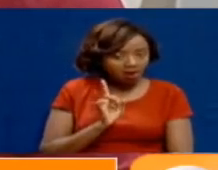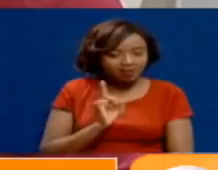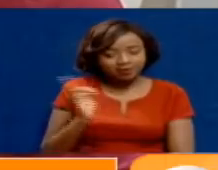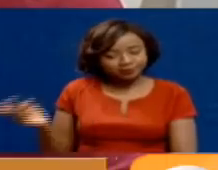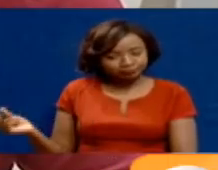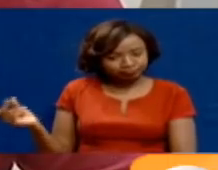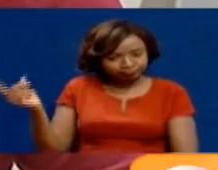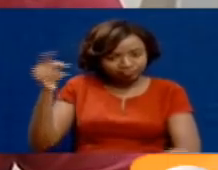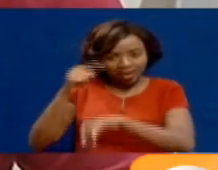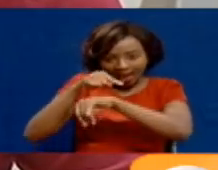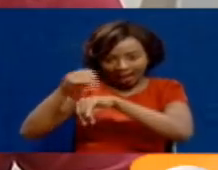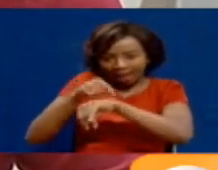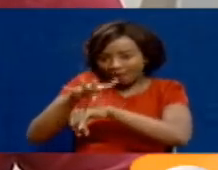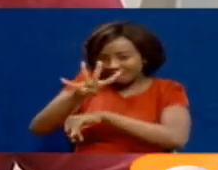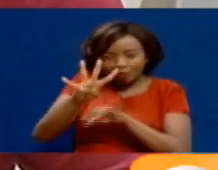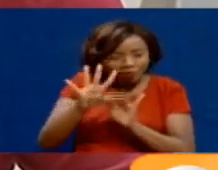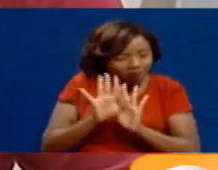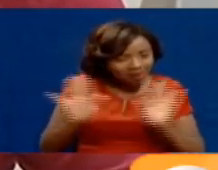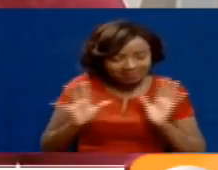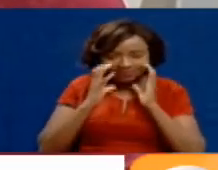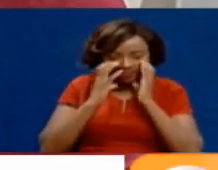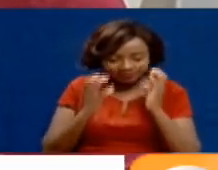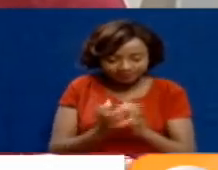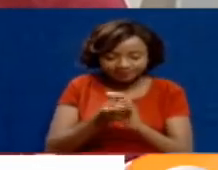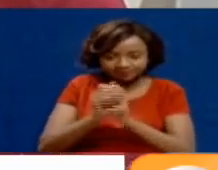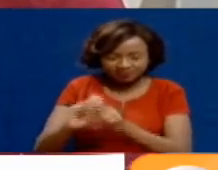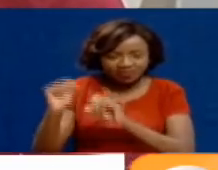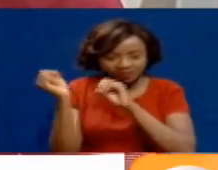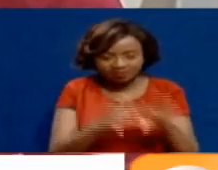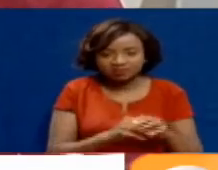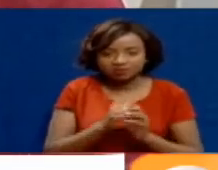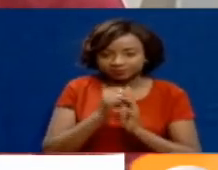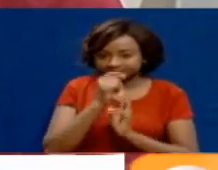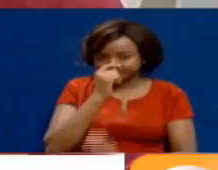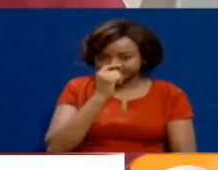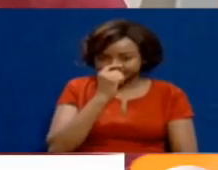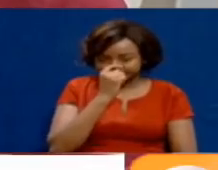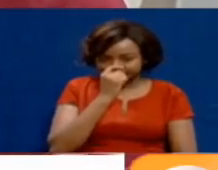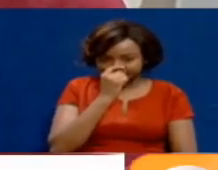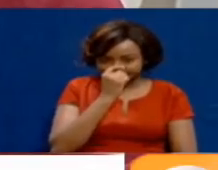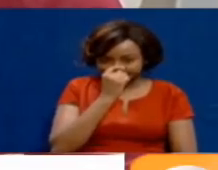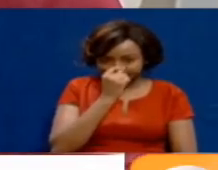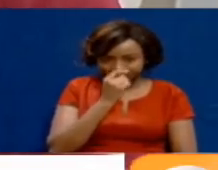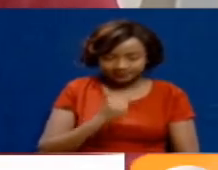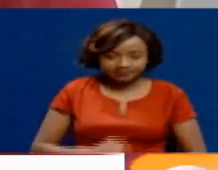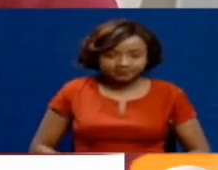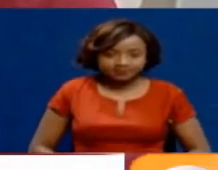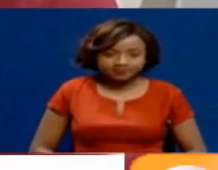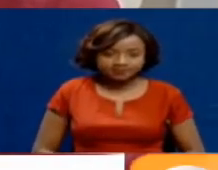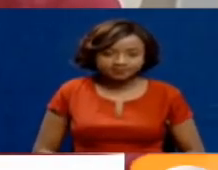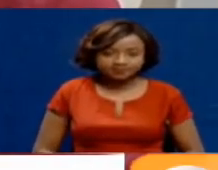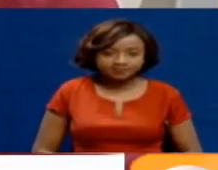be disinfected or sterilized and reused. And then used, Yes, so unless we invent something because of the necessity that we